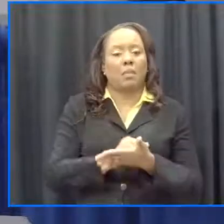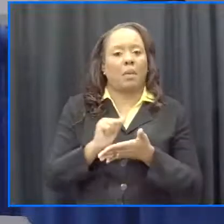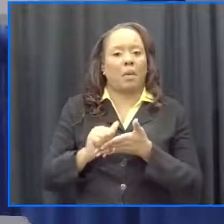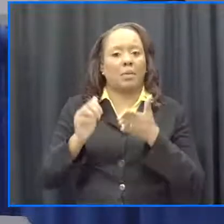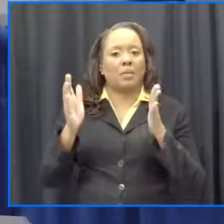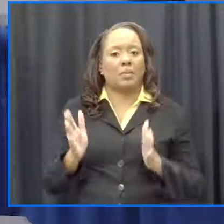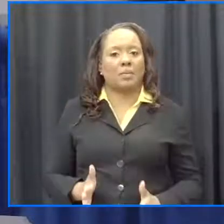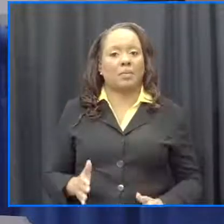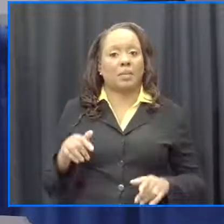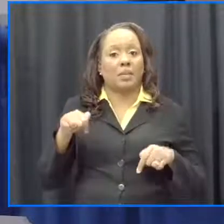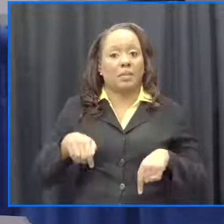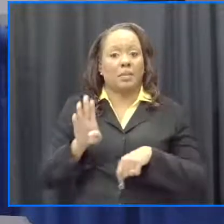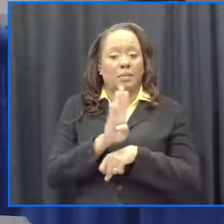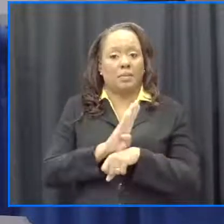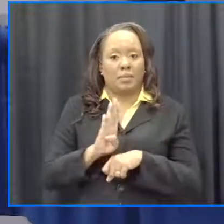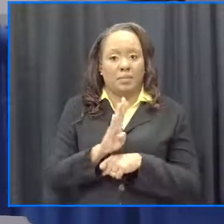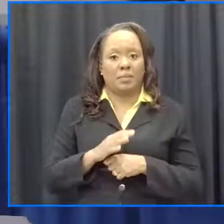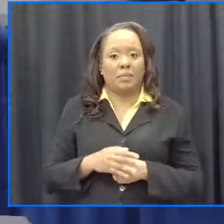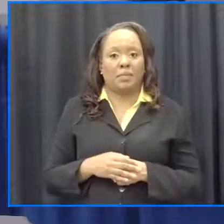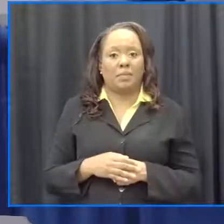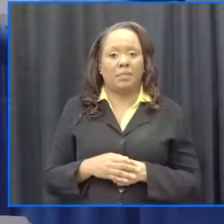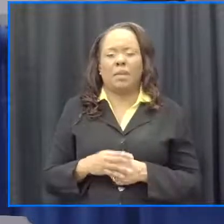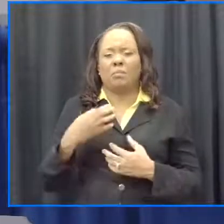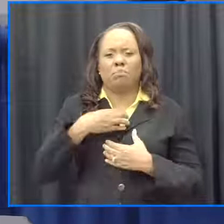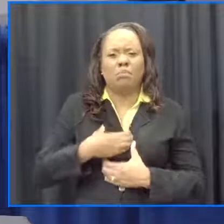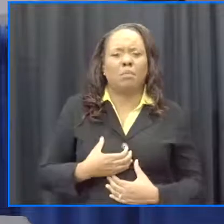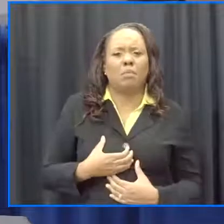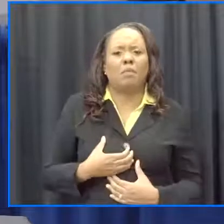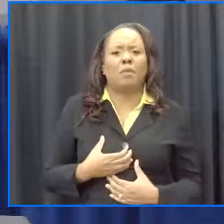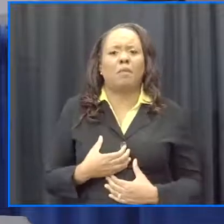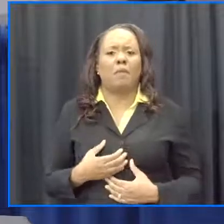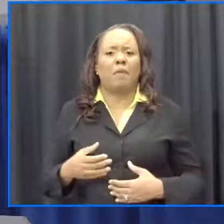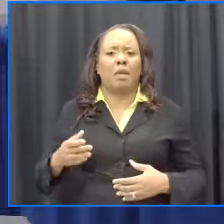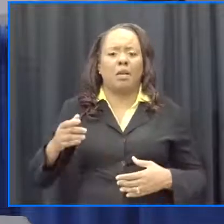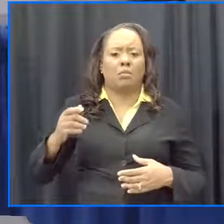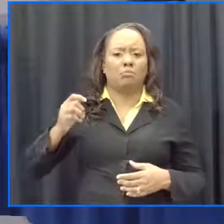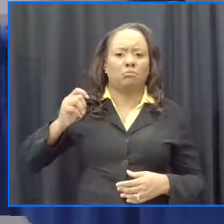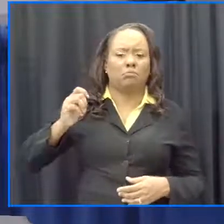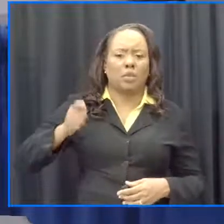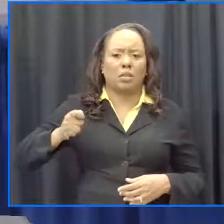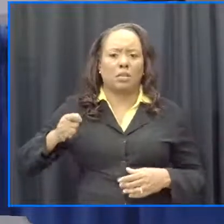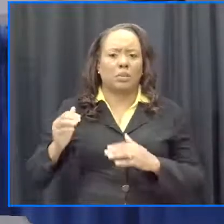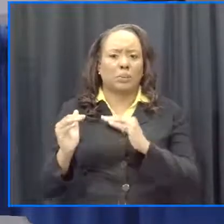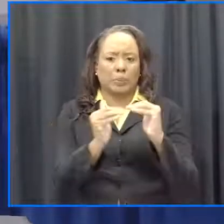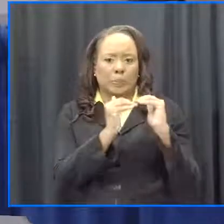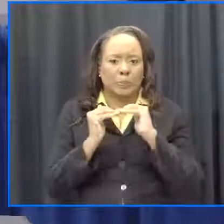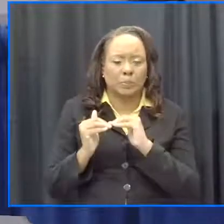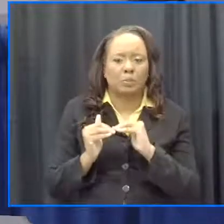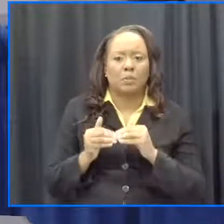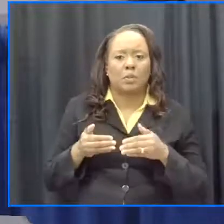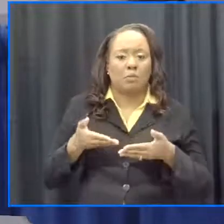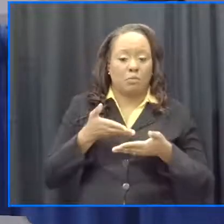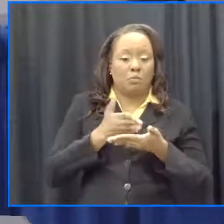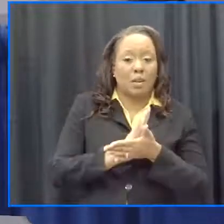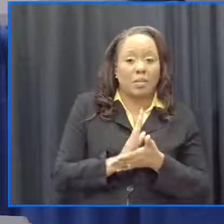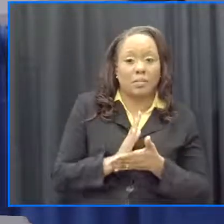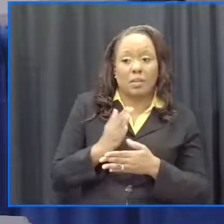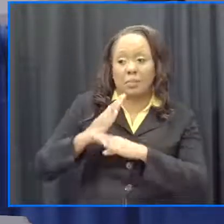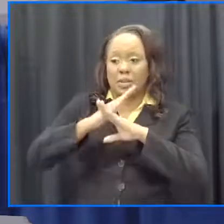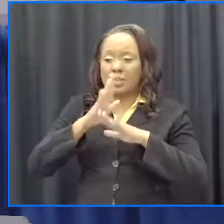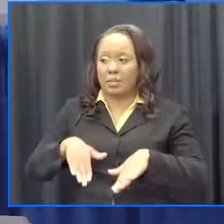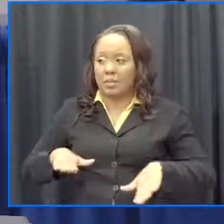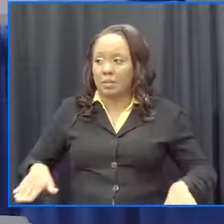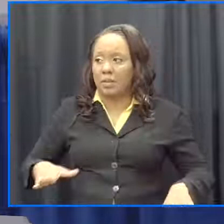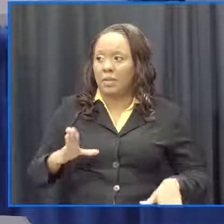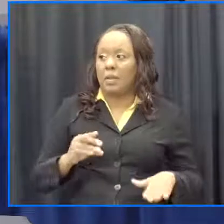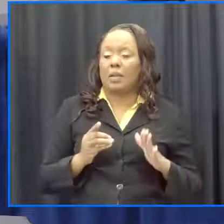Chartered Accountants of Barbados. He has a passion for social justice, the rights and protection of children,